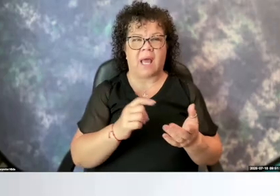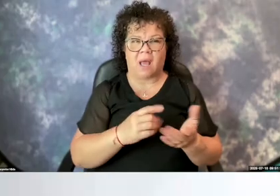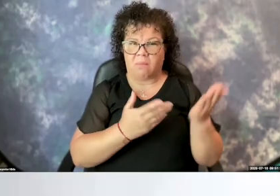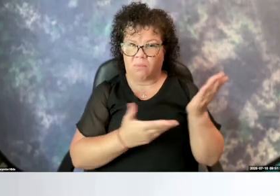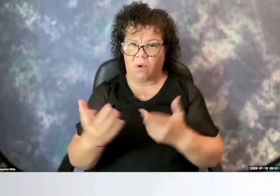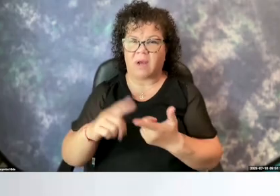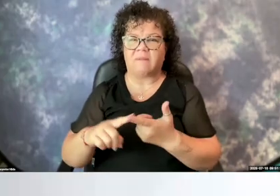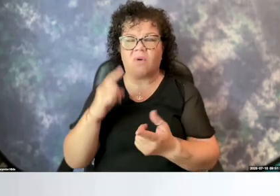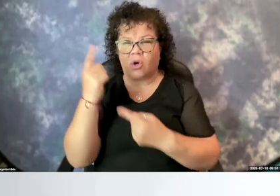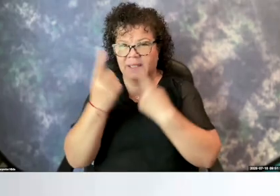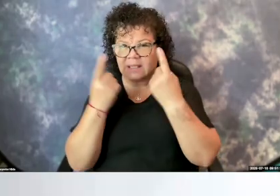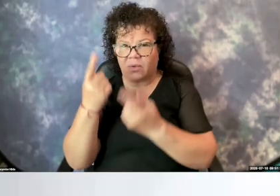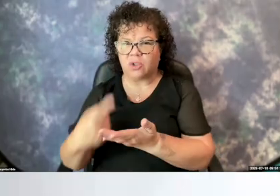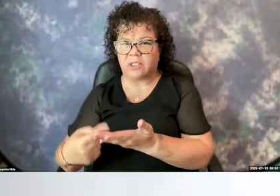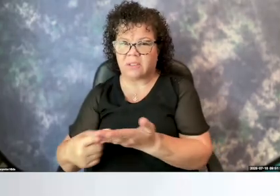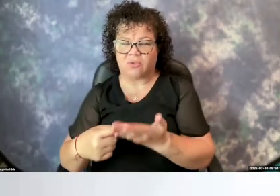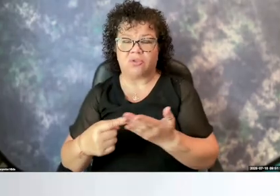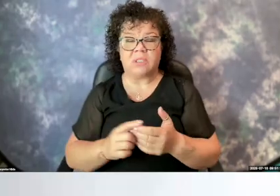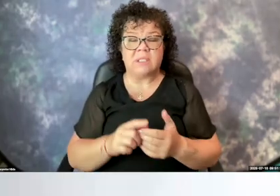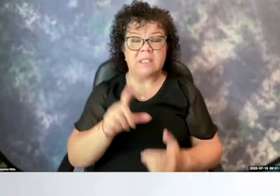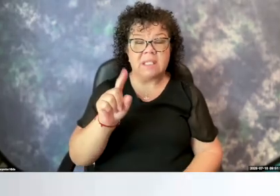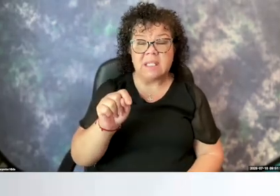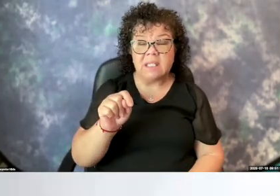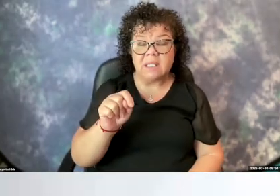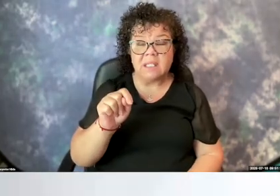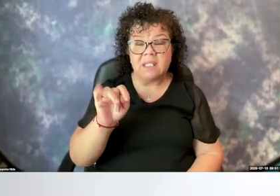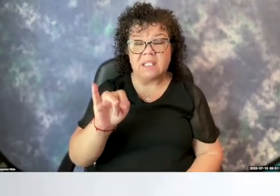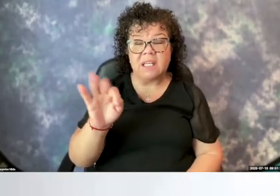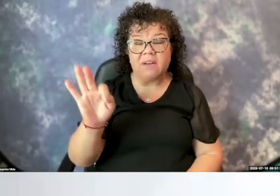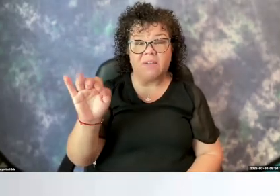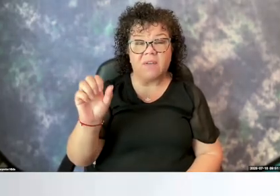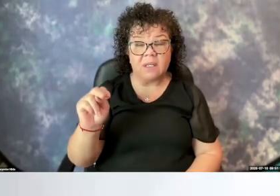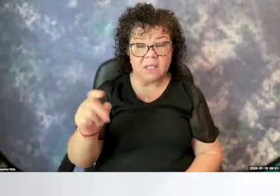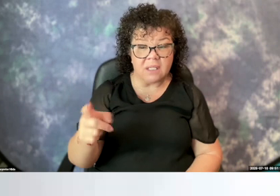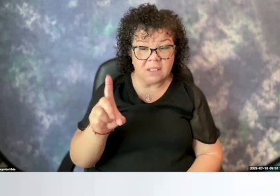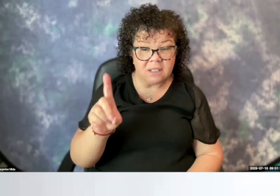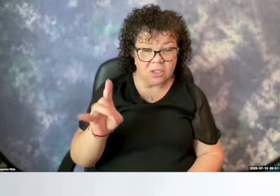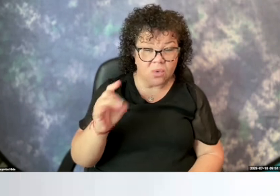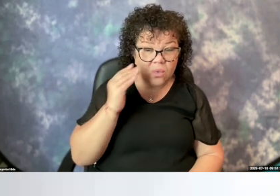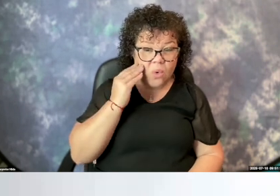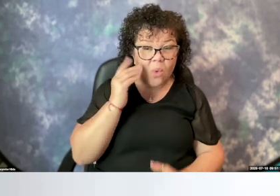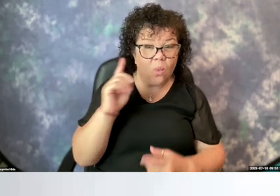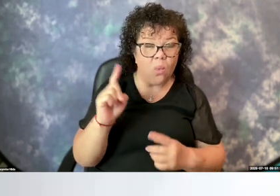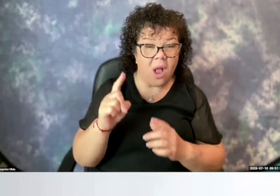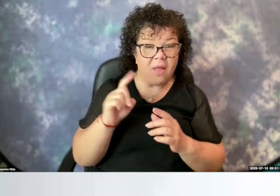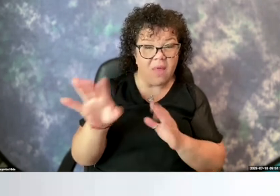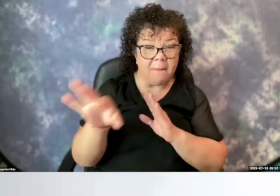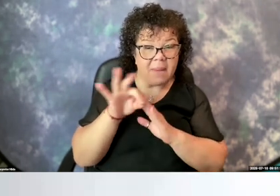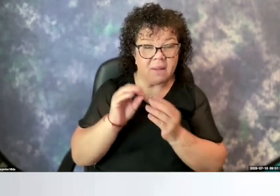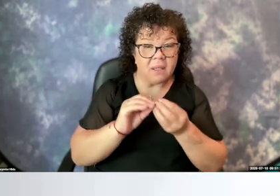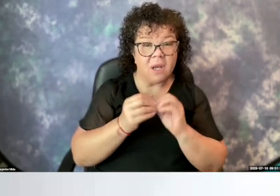consideration. Do you have anything else you want to add, Tiffany, or do you have any further information on where the